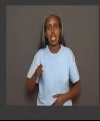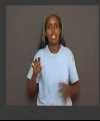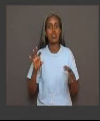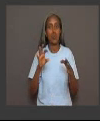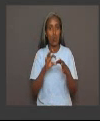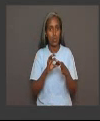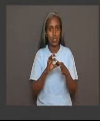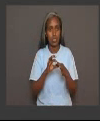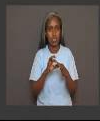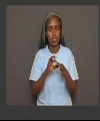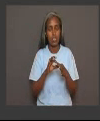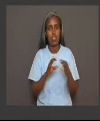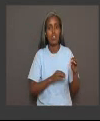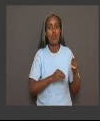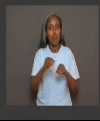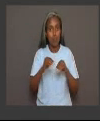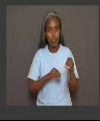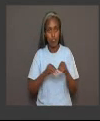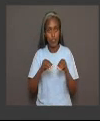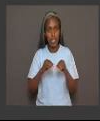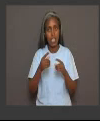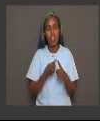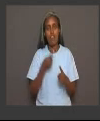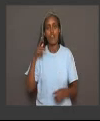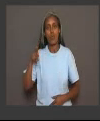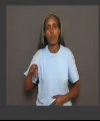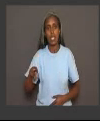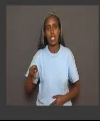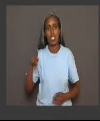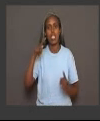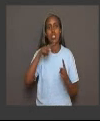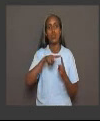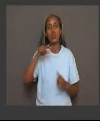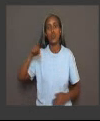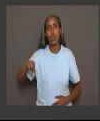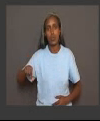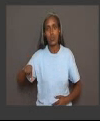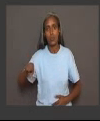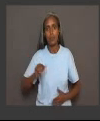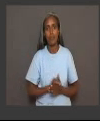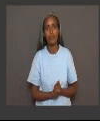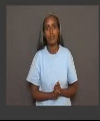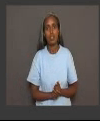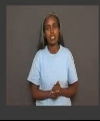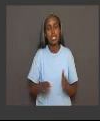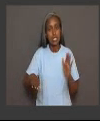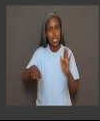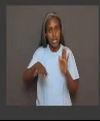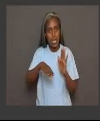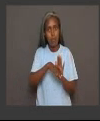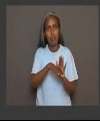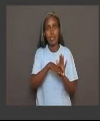coordinate in moving from P to Q is